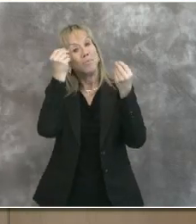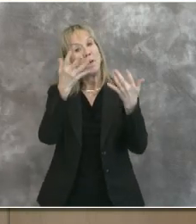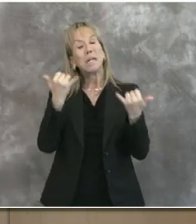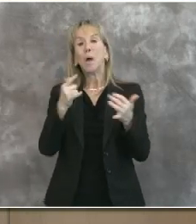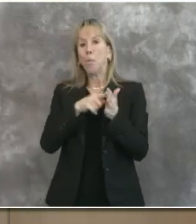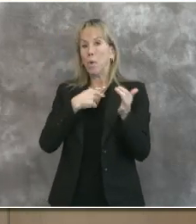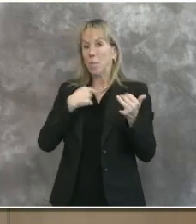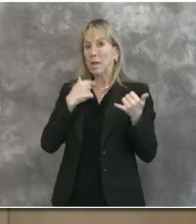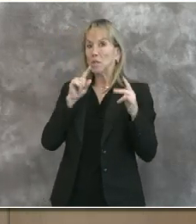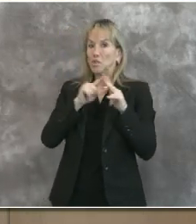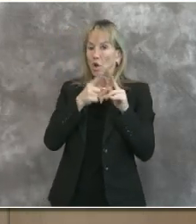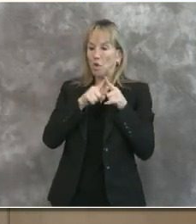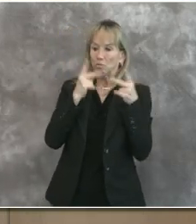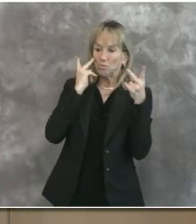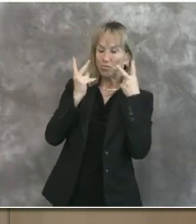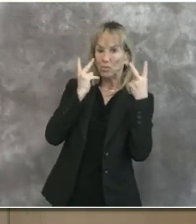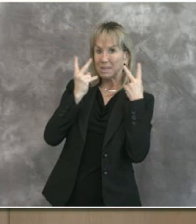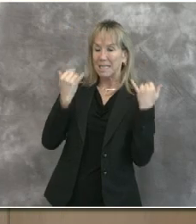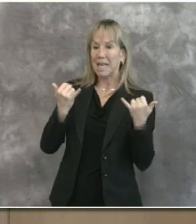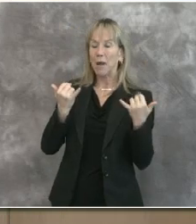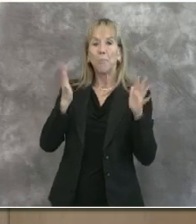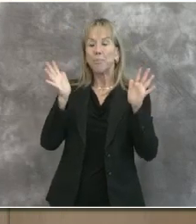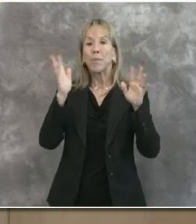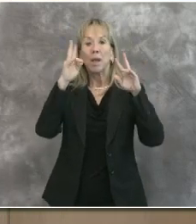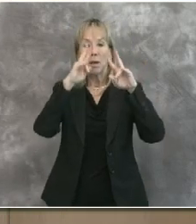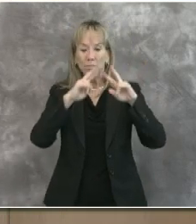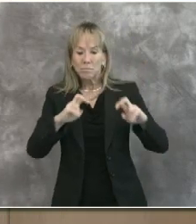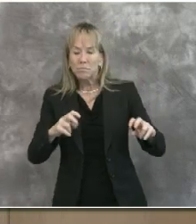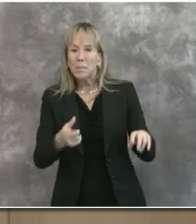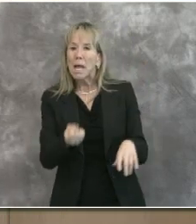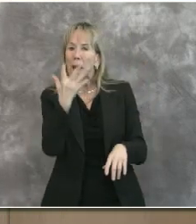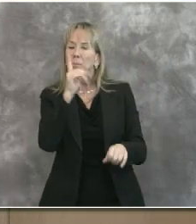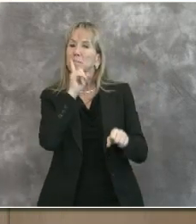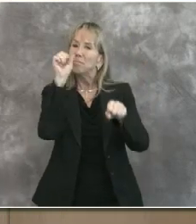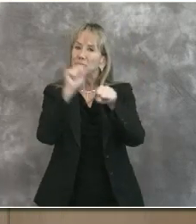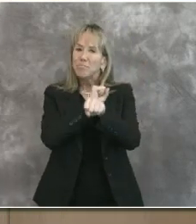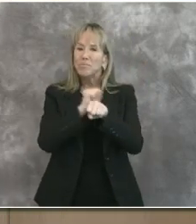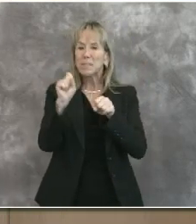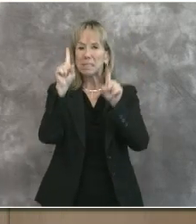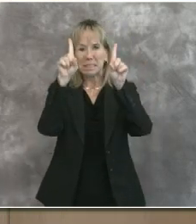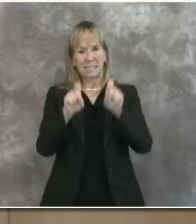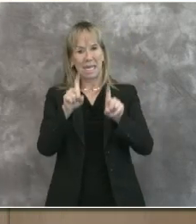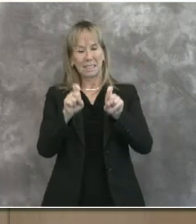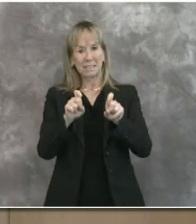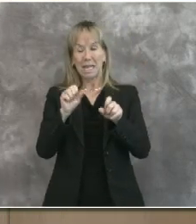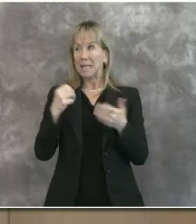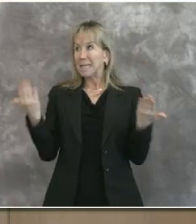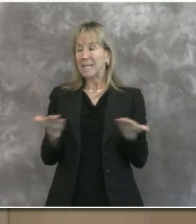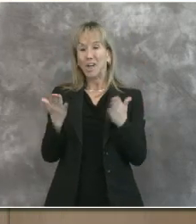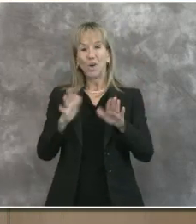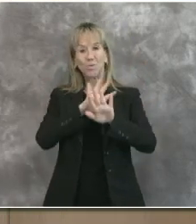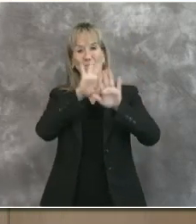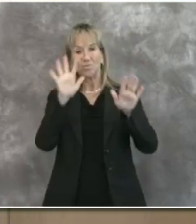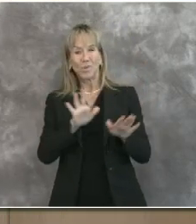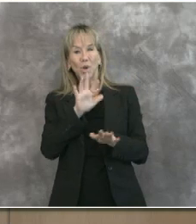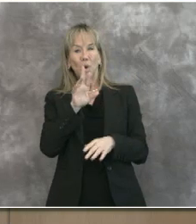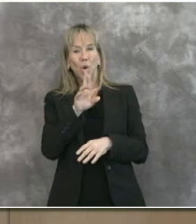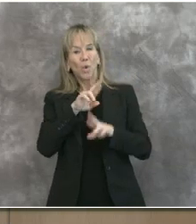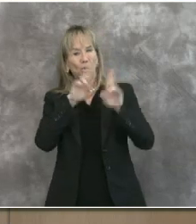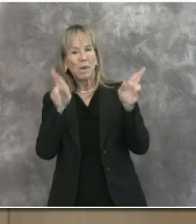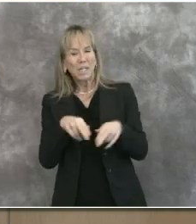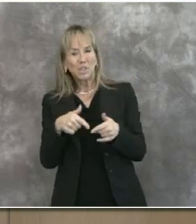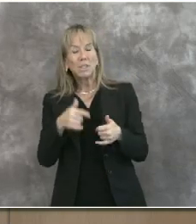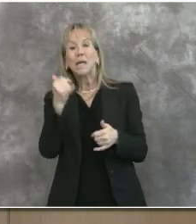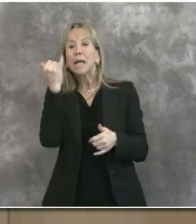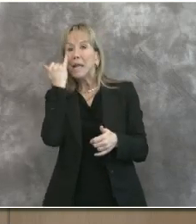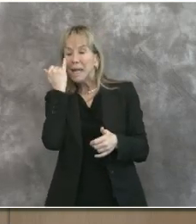on. We are focused on assessing the actual number of tests we need as a region every day in